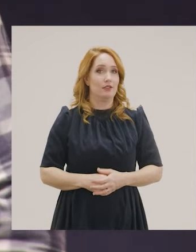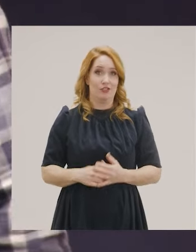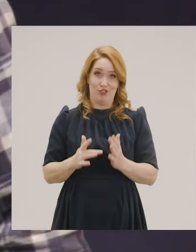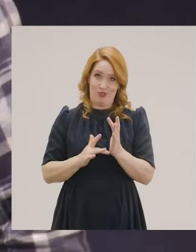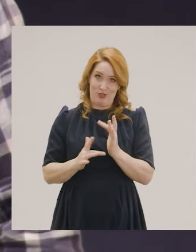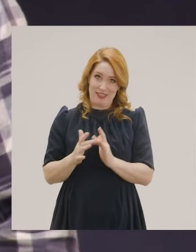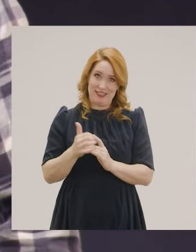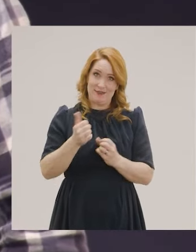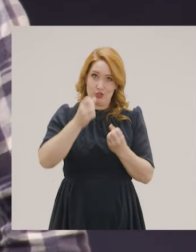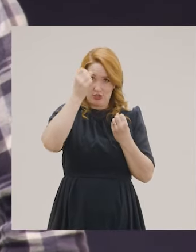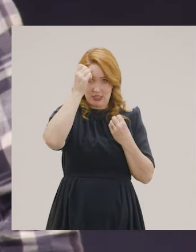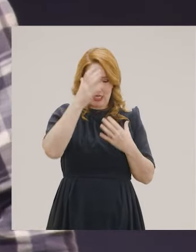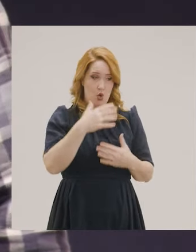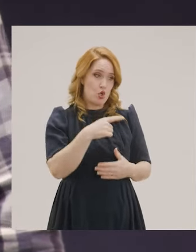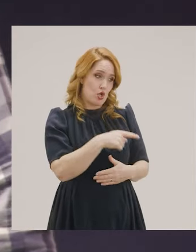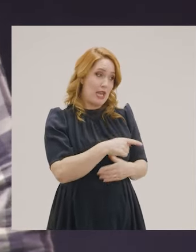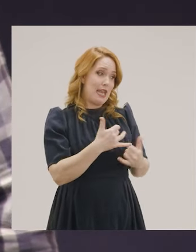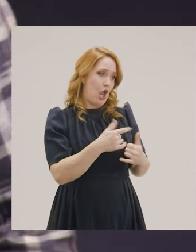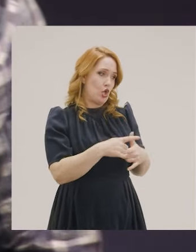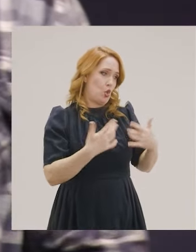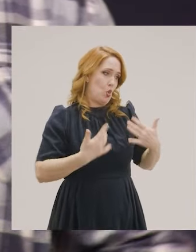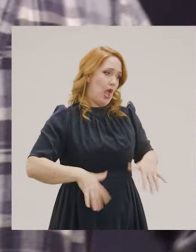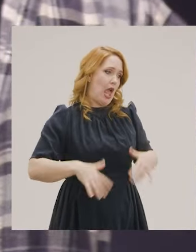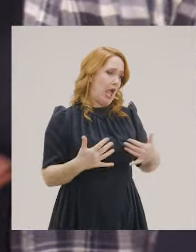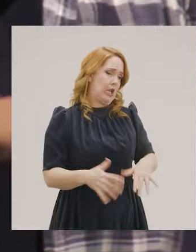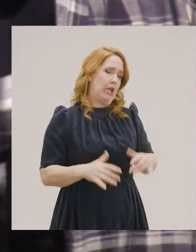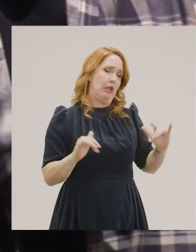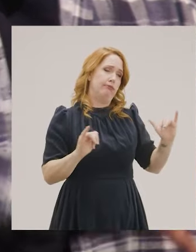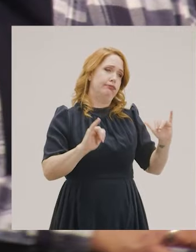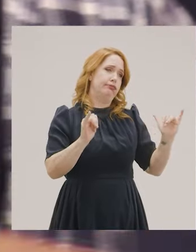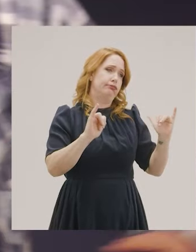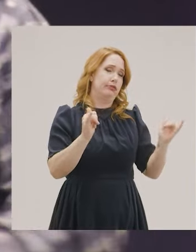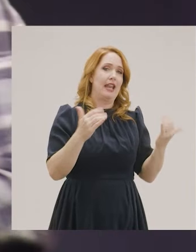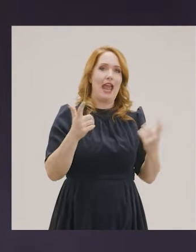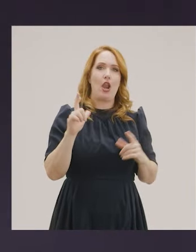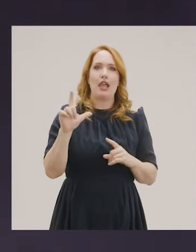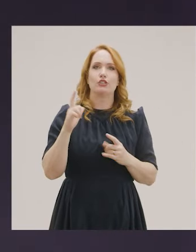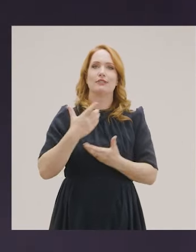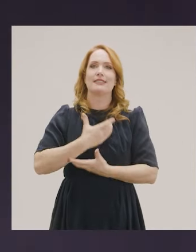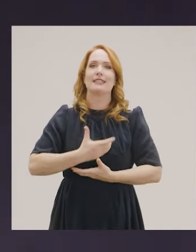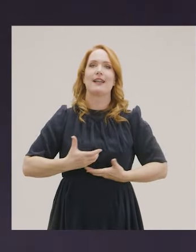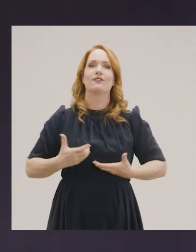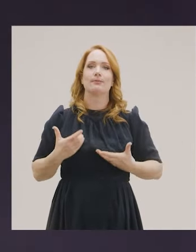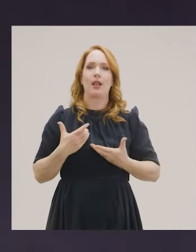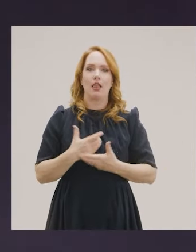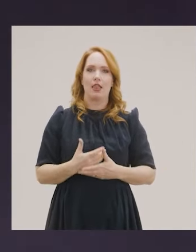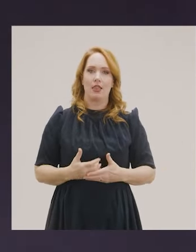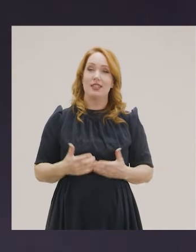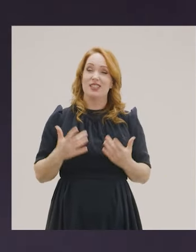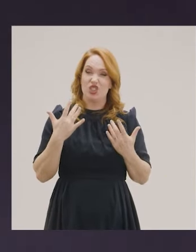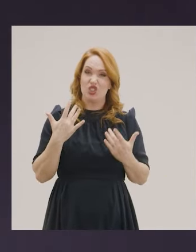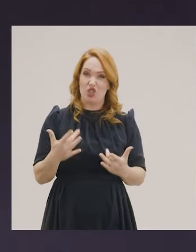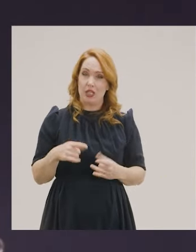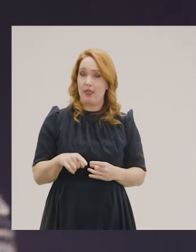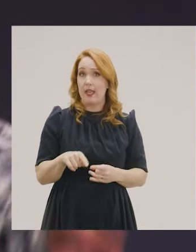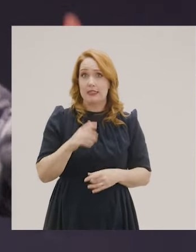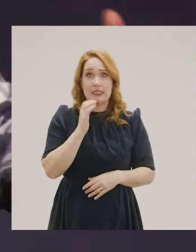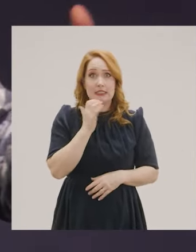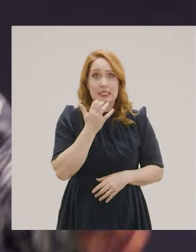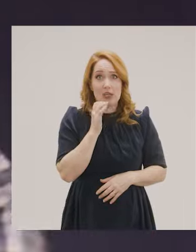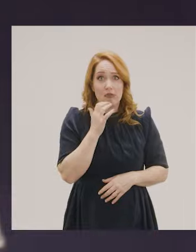it. And Jesus said to him, "You are in agony and Lazarus is now in comfort."